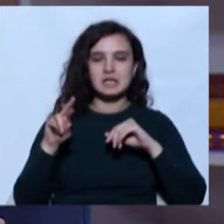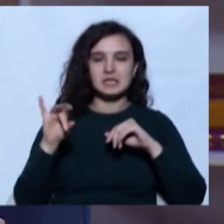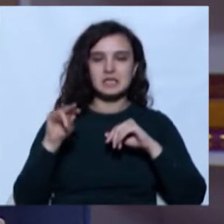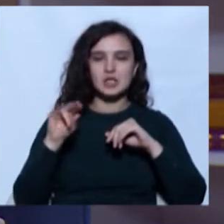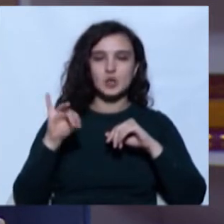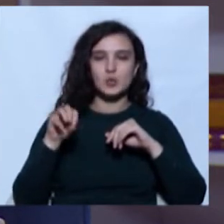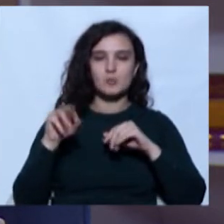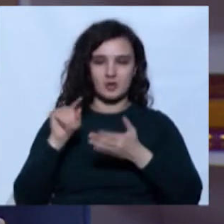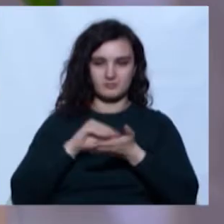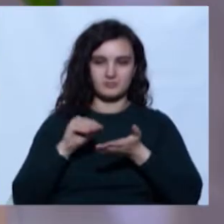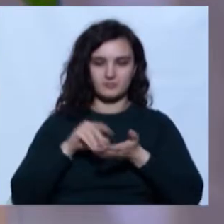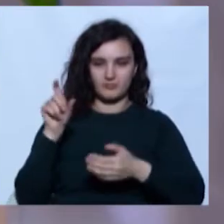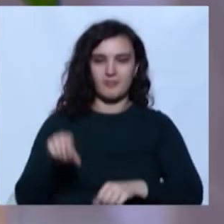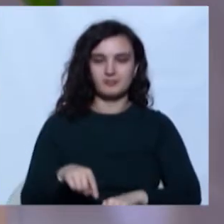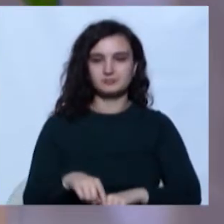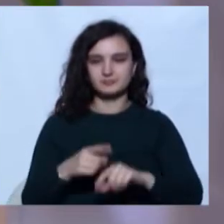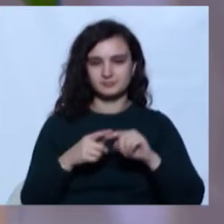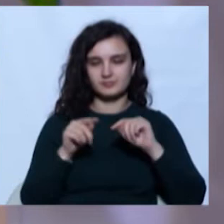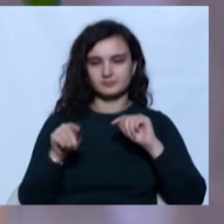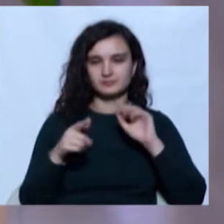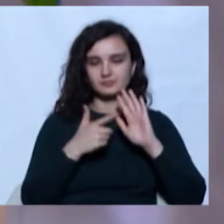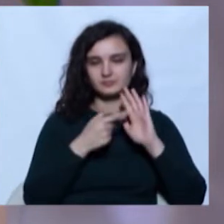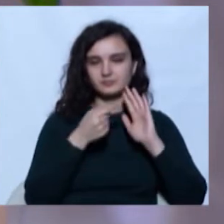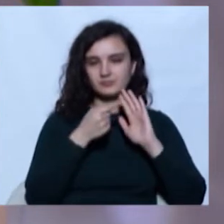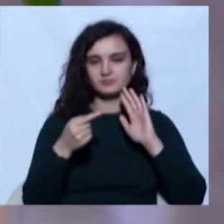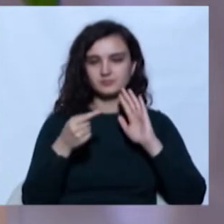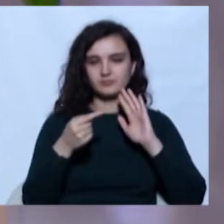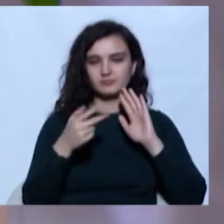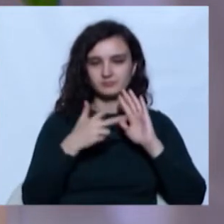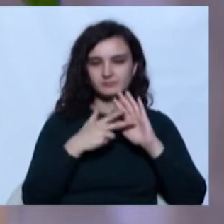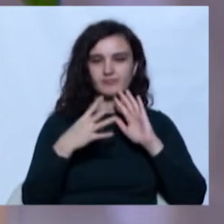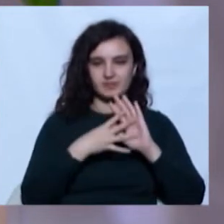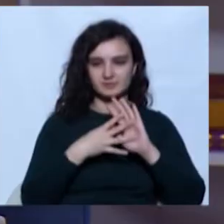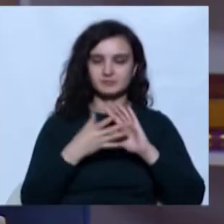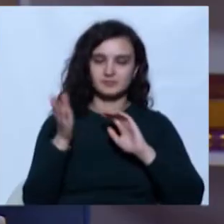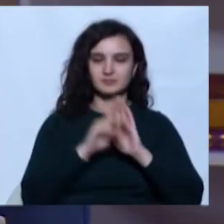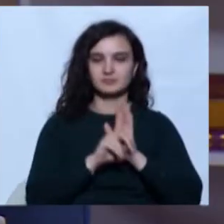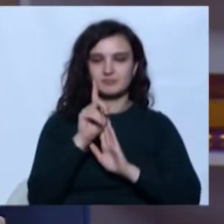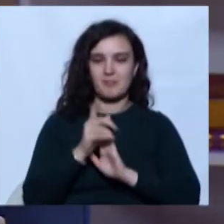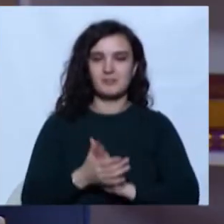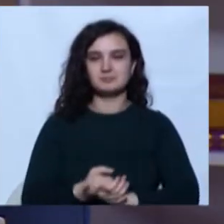by John Escott. And this is for grades 7, 8, and 9. Let's begin.